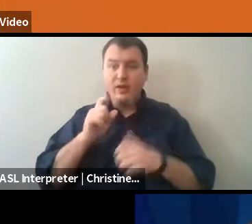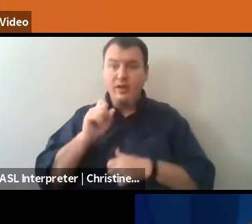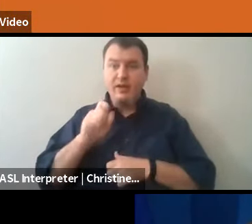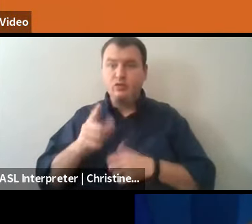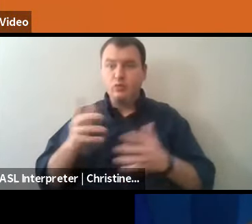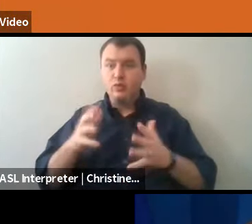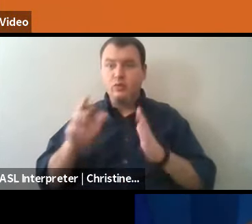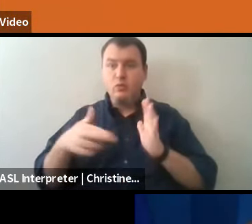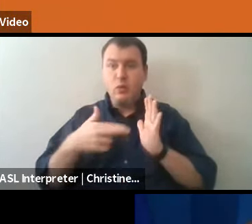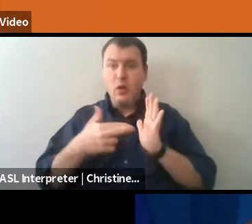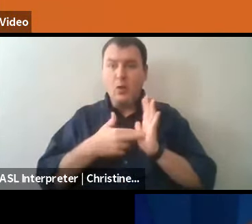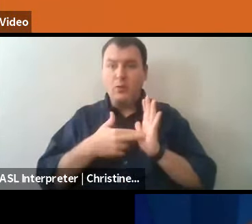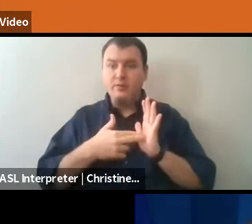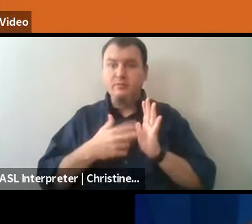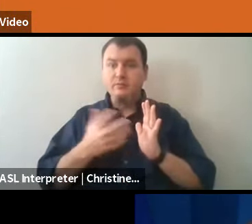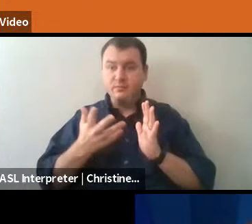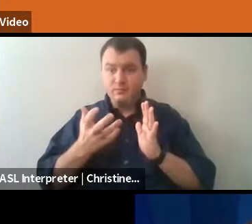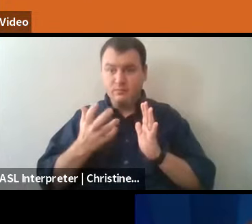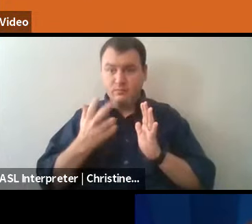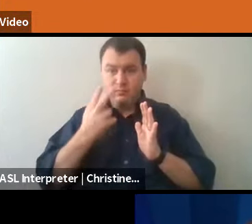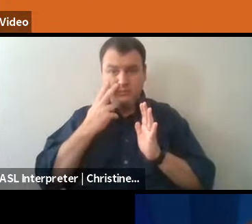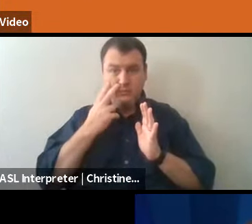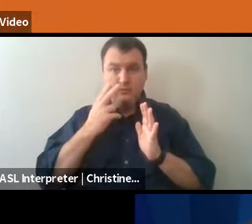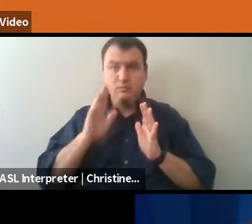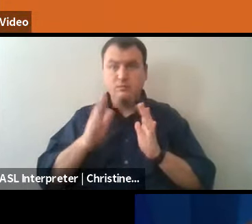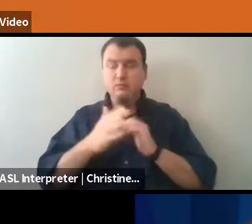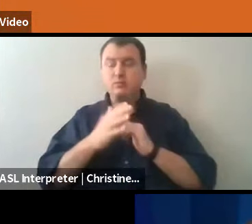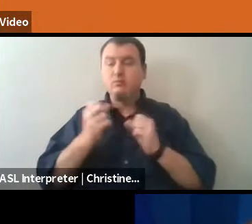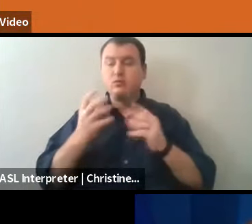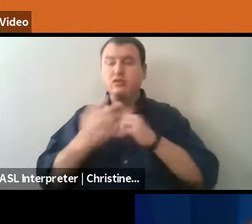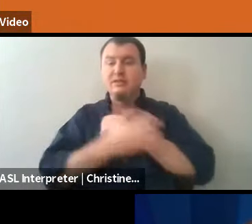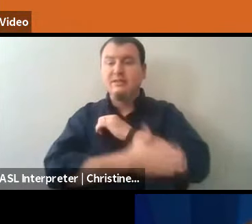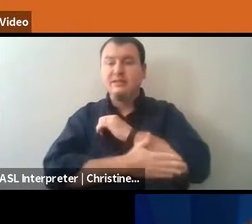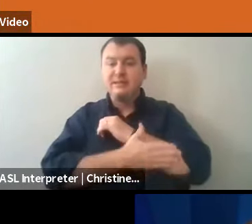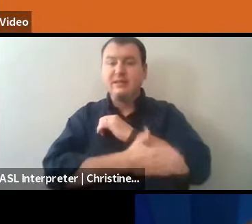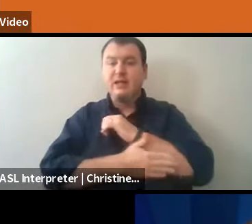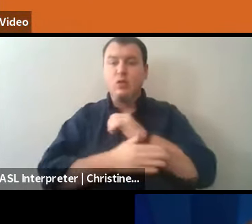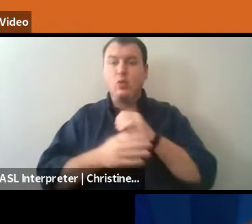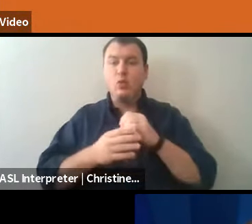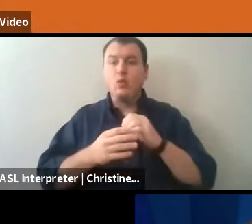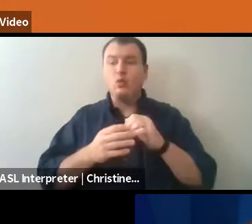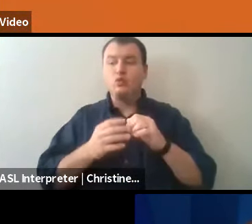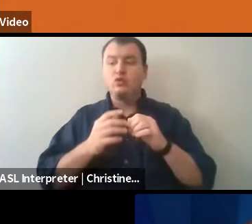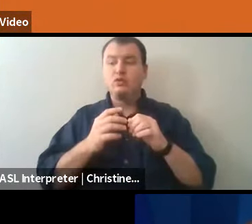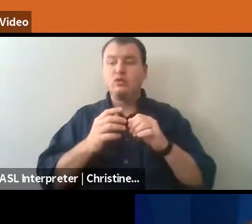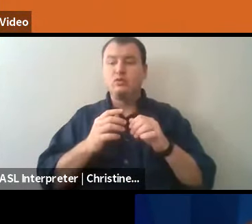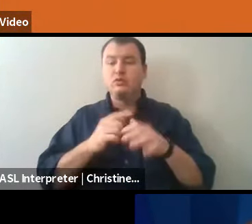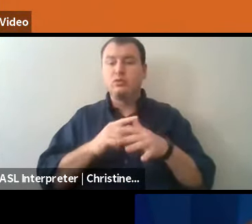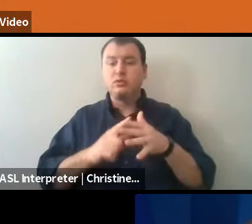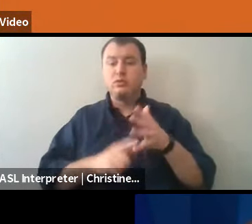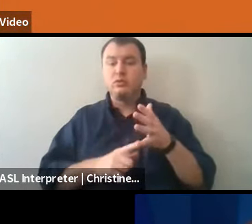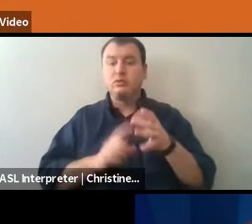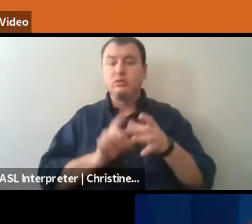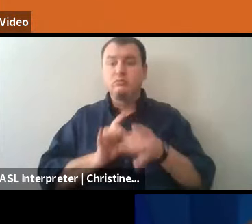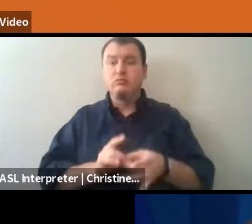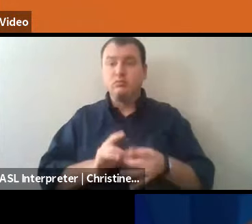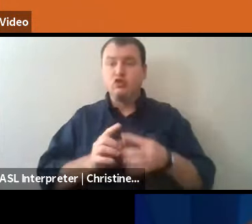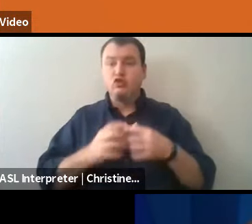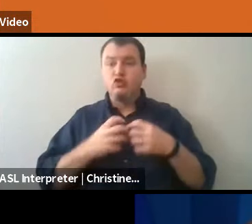do you see multi-stakeholder partnerships and initiatives playing in strengthening